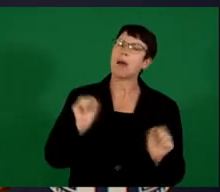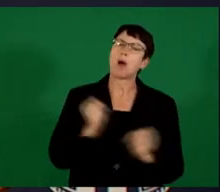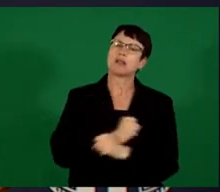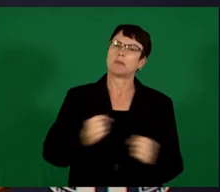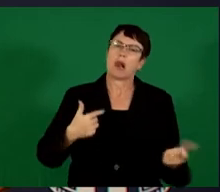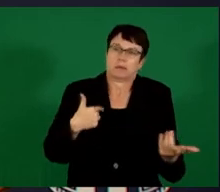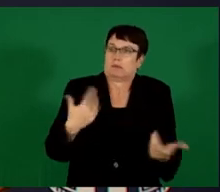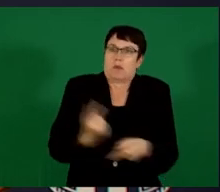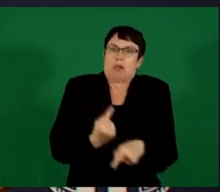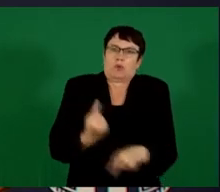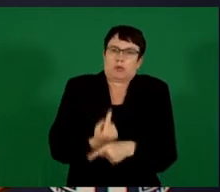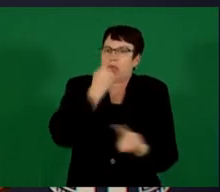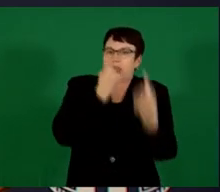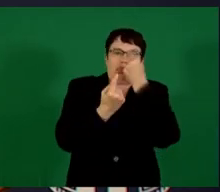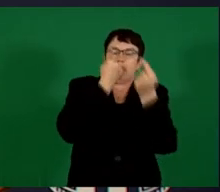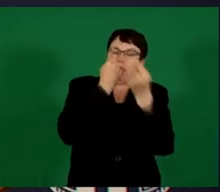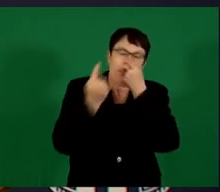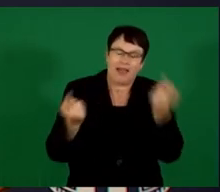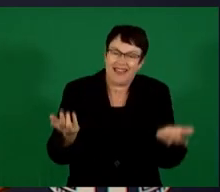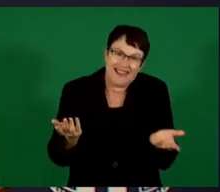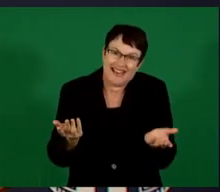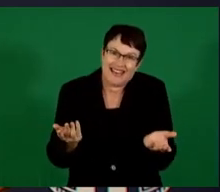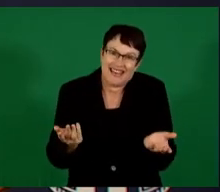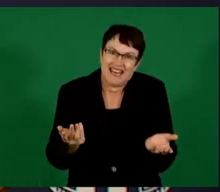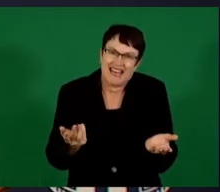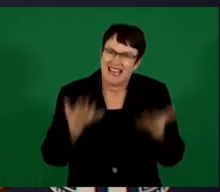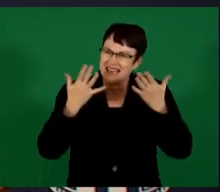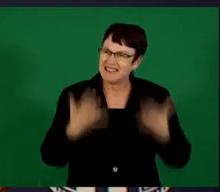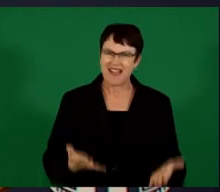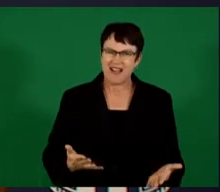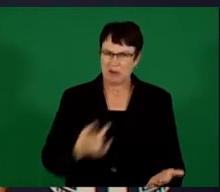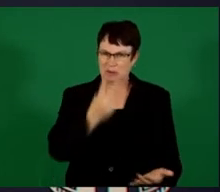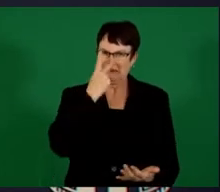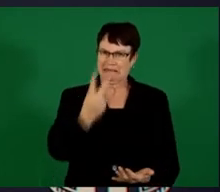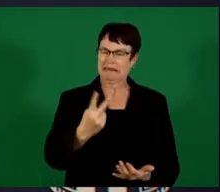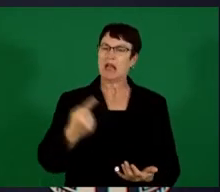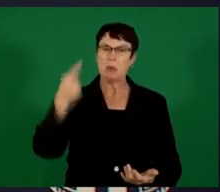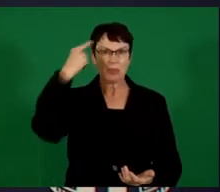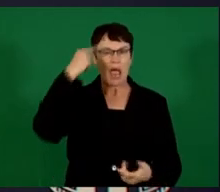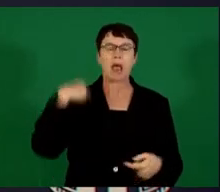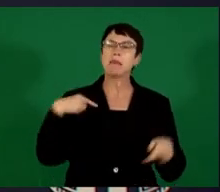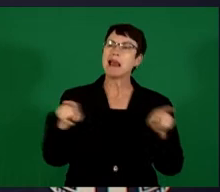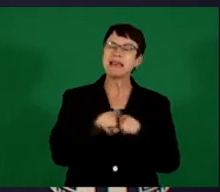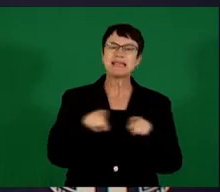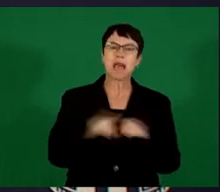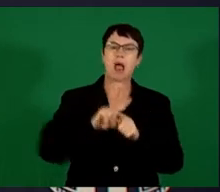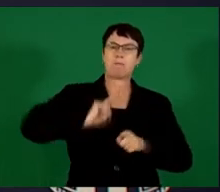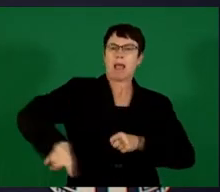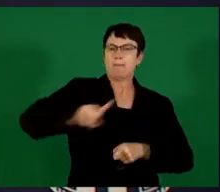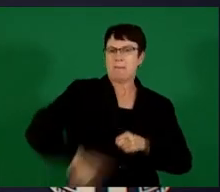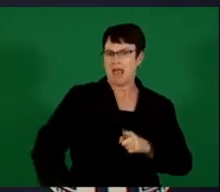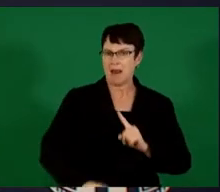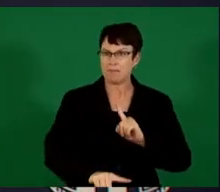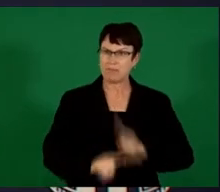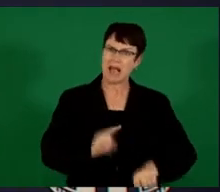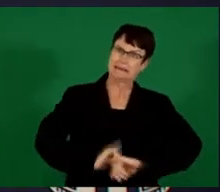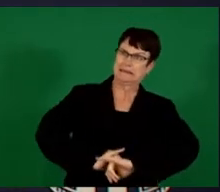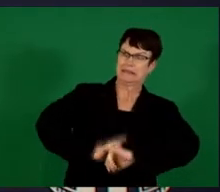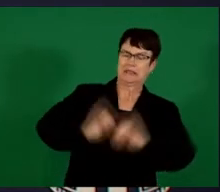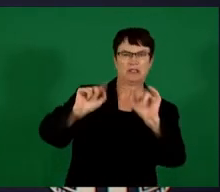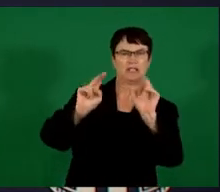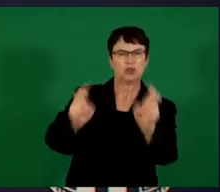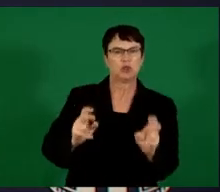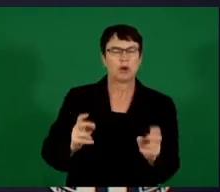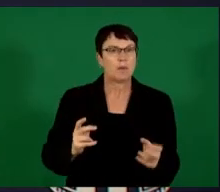You're saying that, oh, you are taking out your knife and there is still a gunfight taking place. The point of the matter